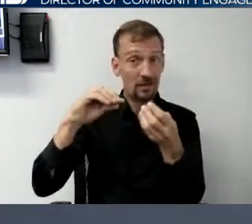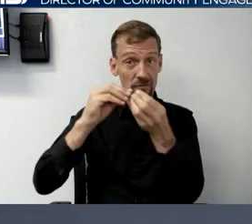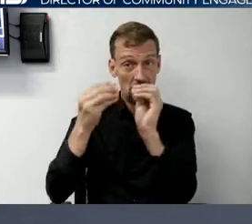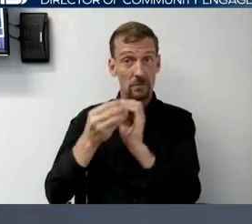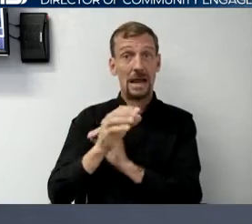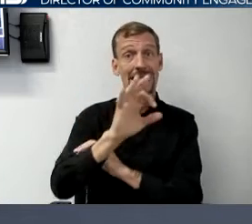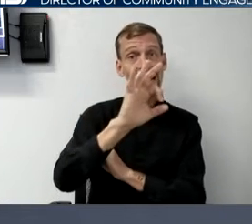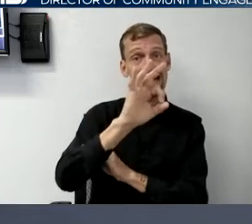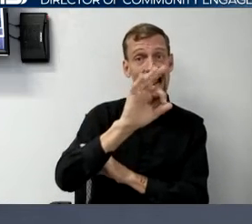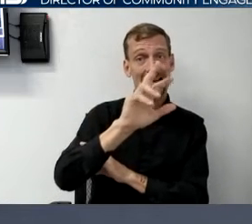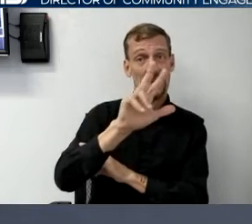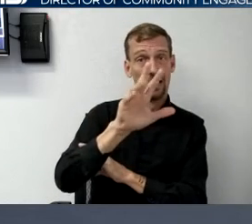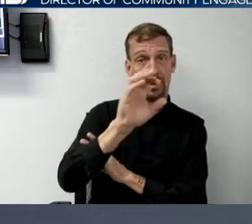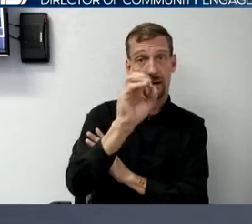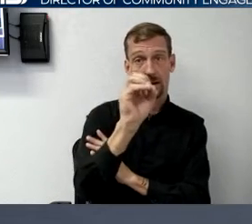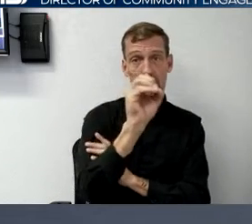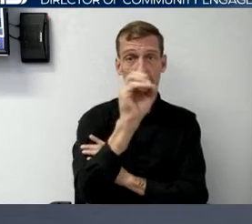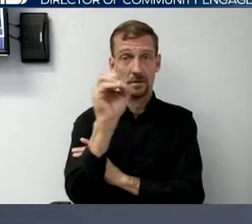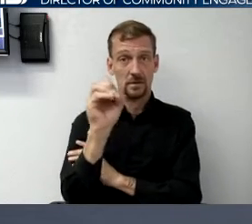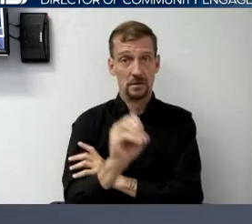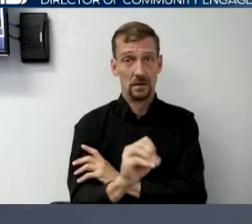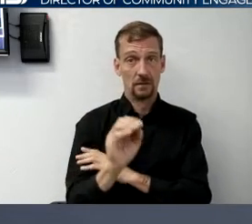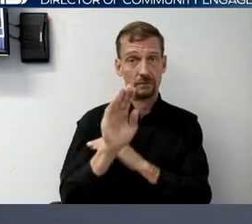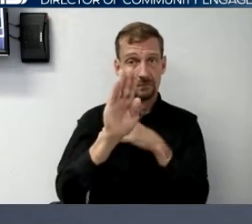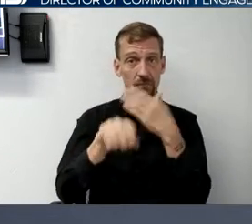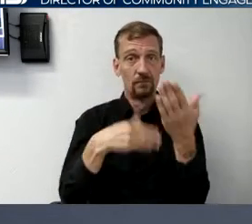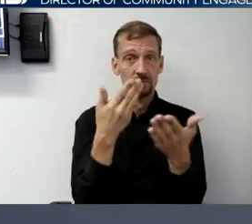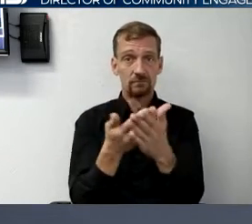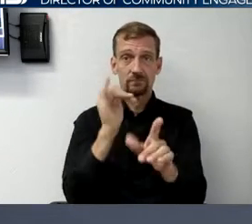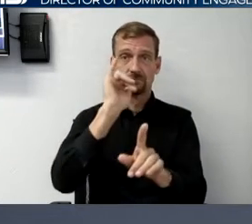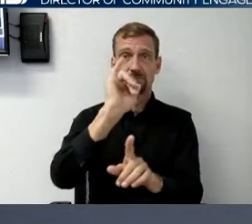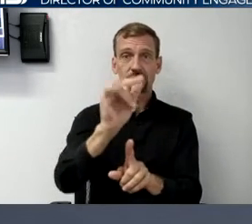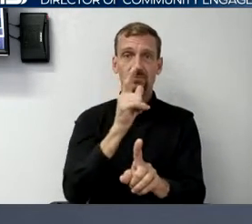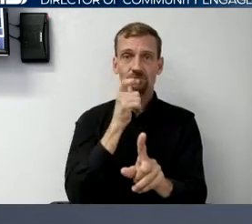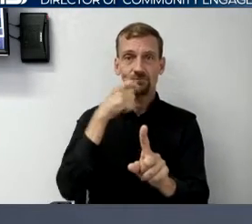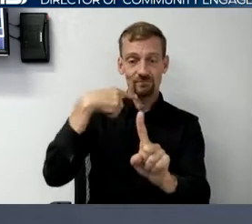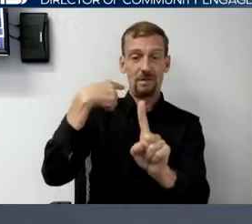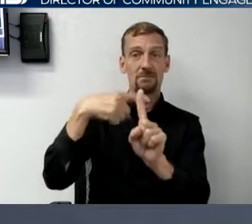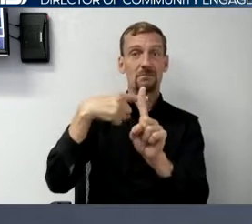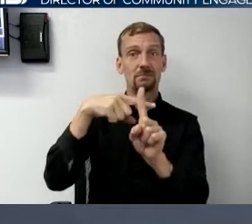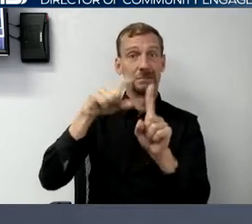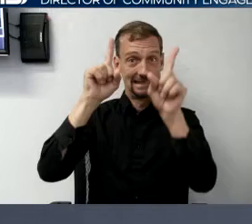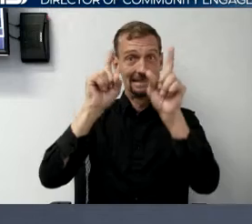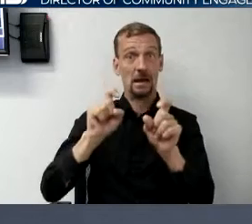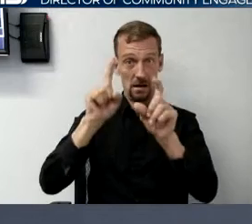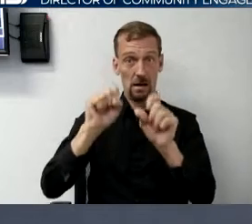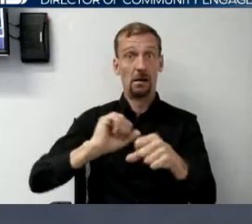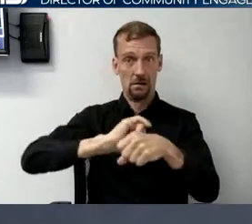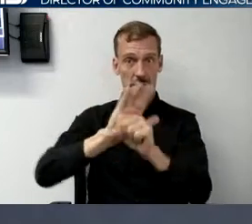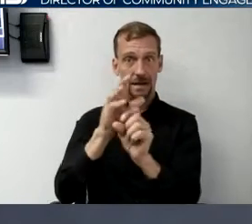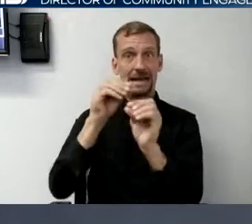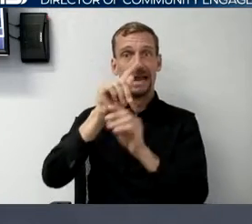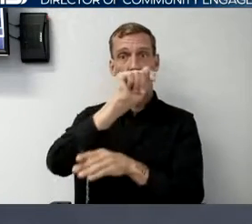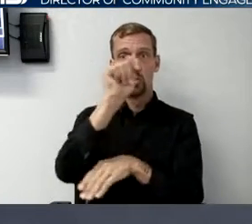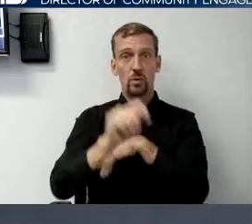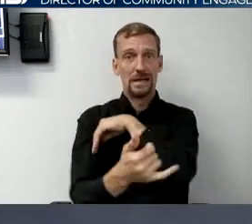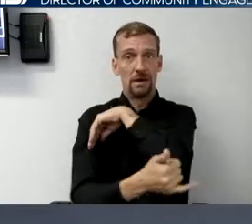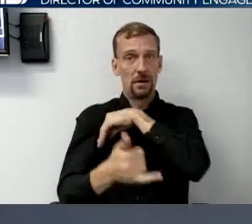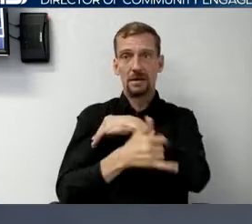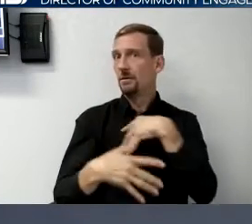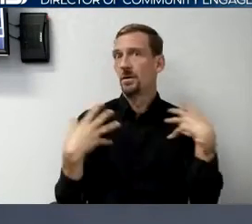that 93% of all those positive cases in Tulare County have